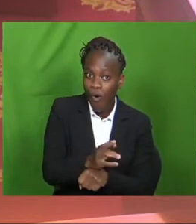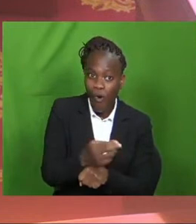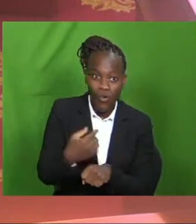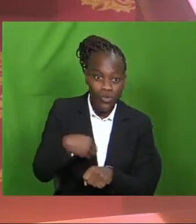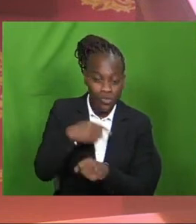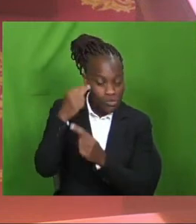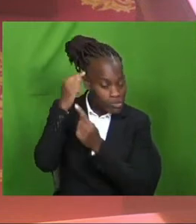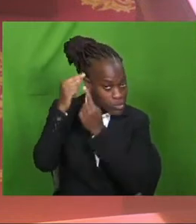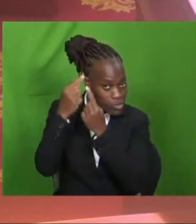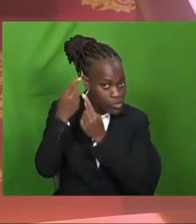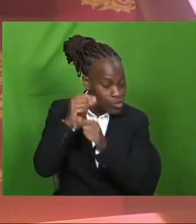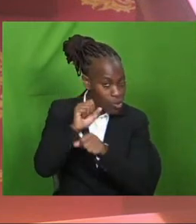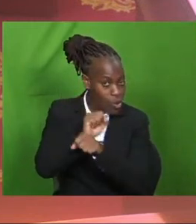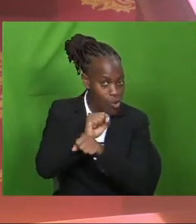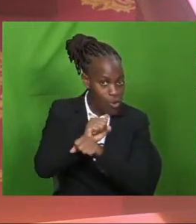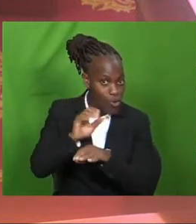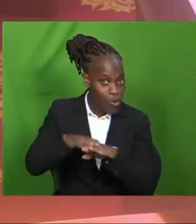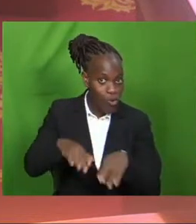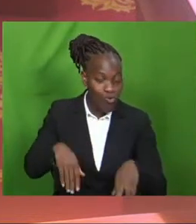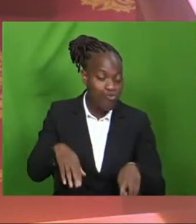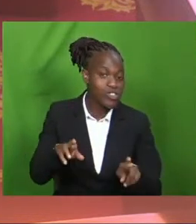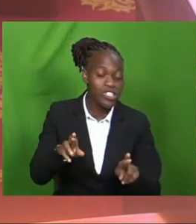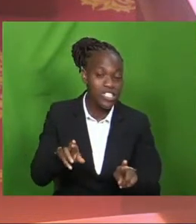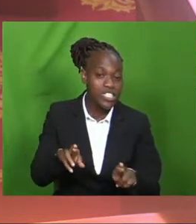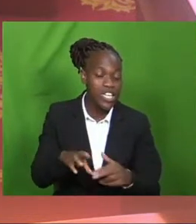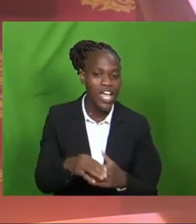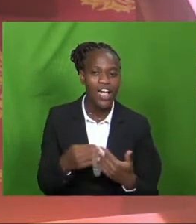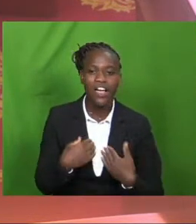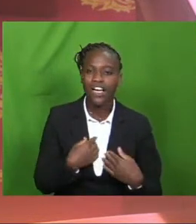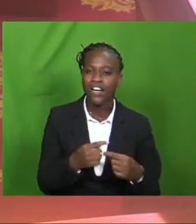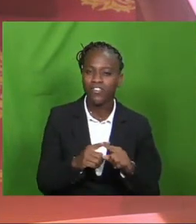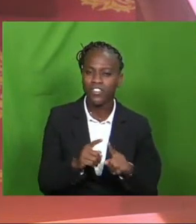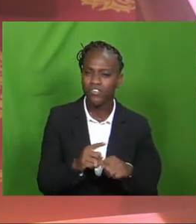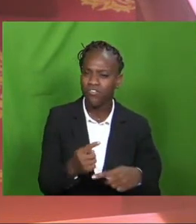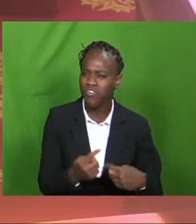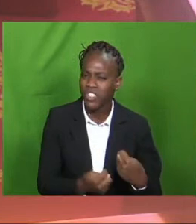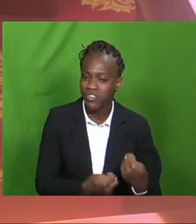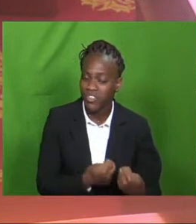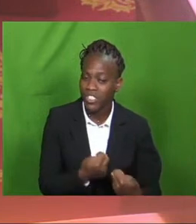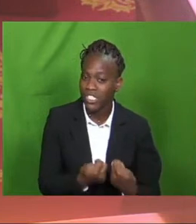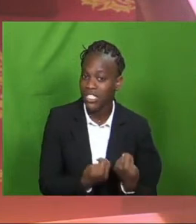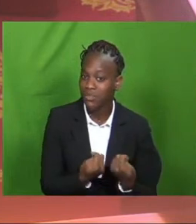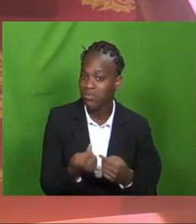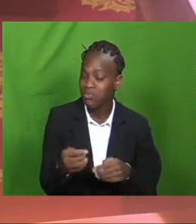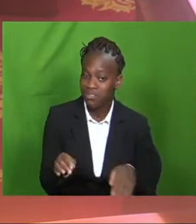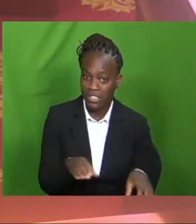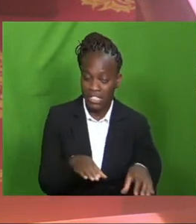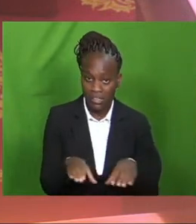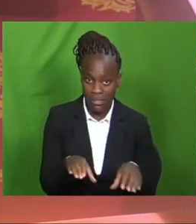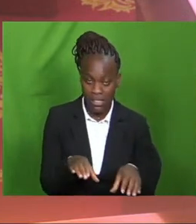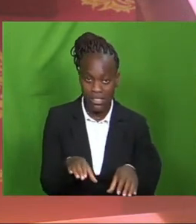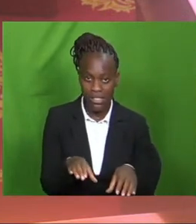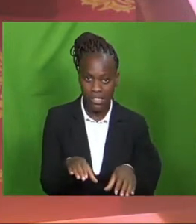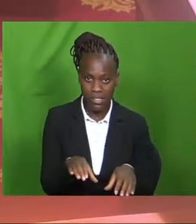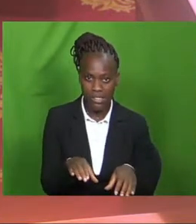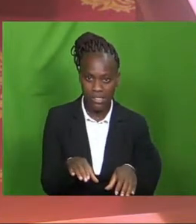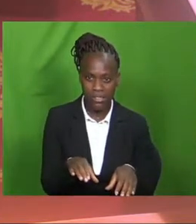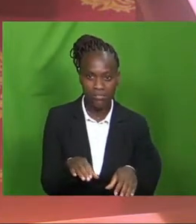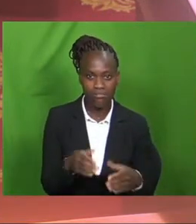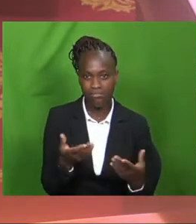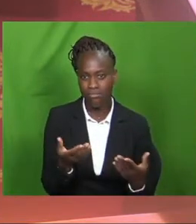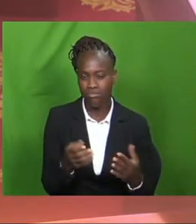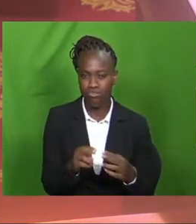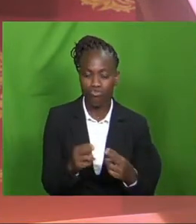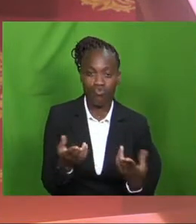to be worked on. We have different kinds of activities. It may